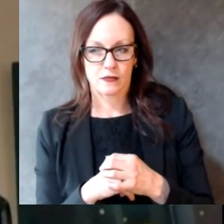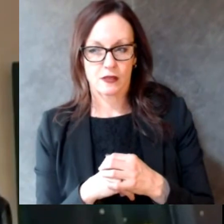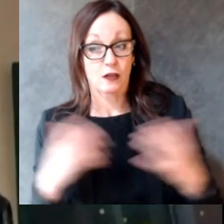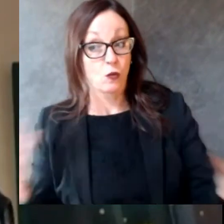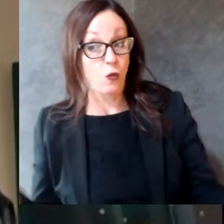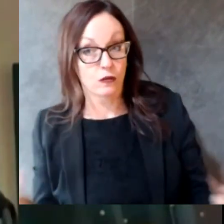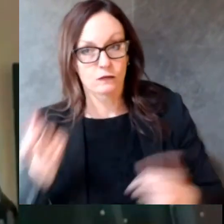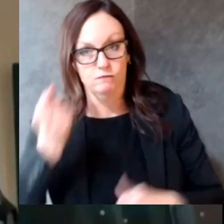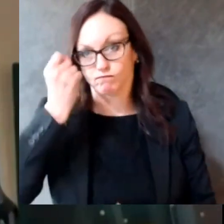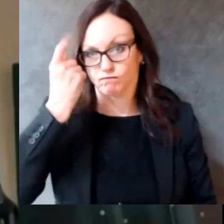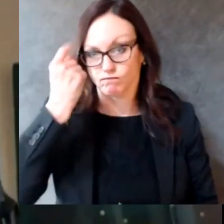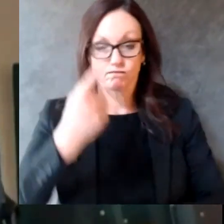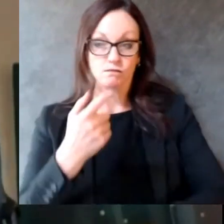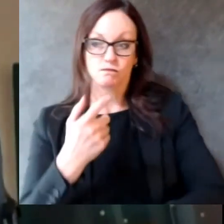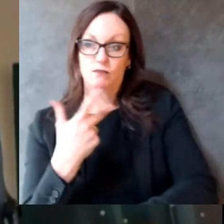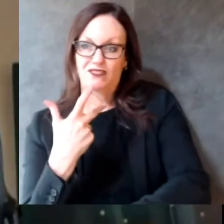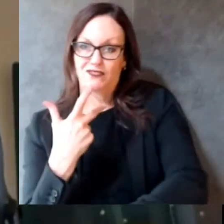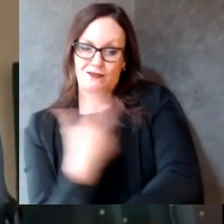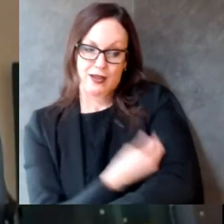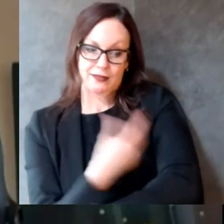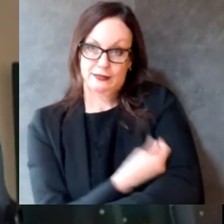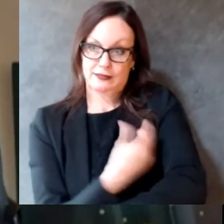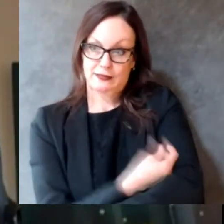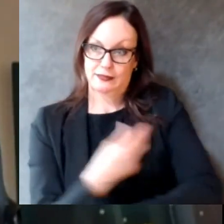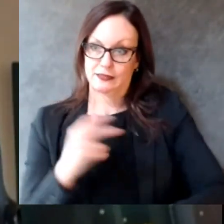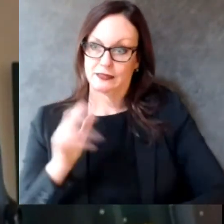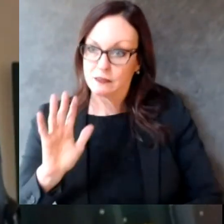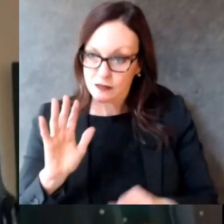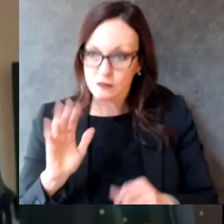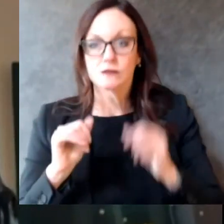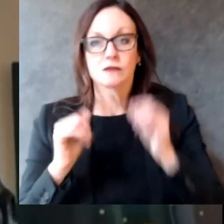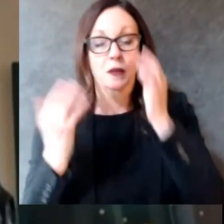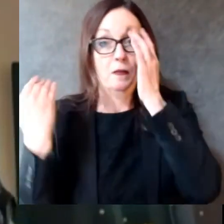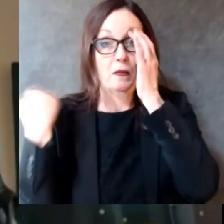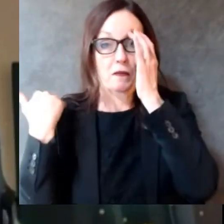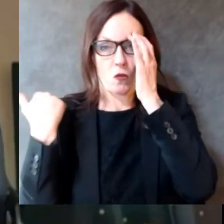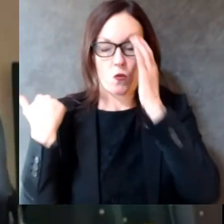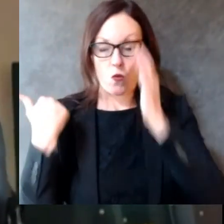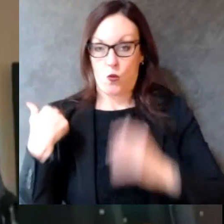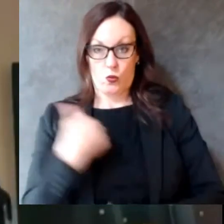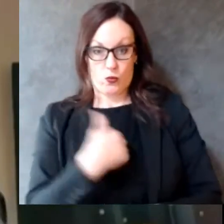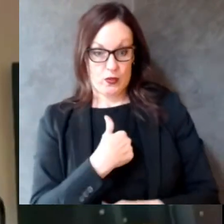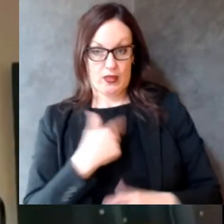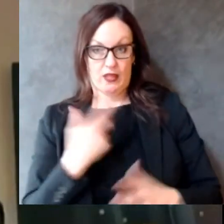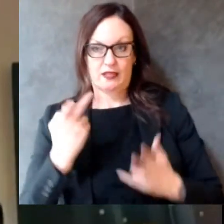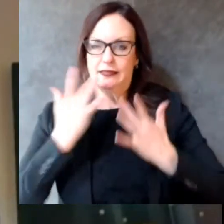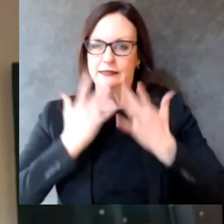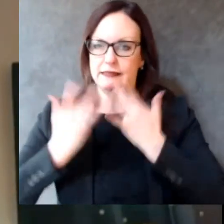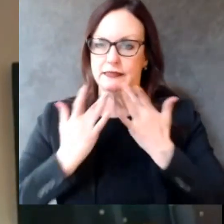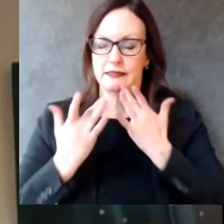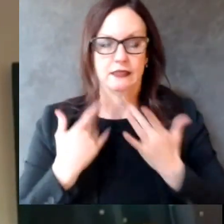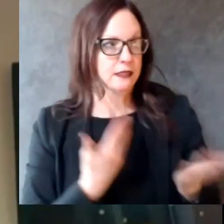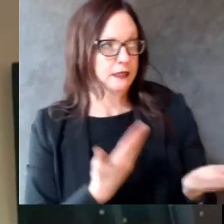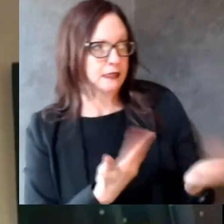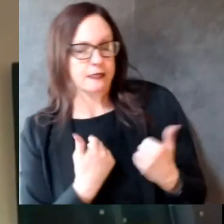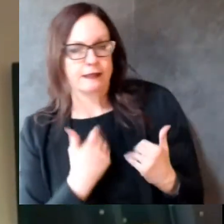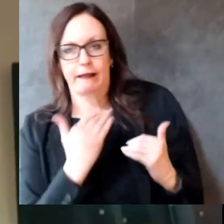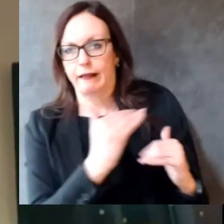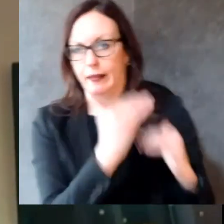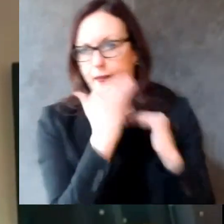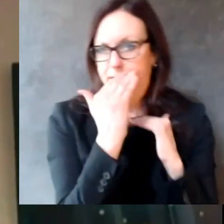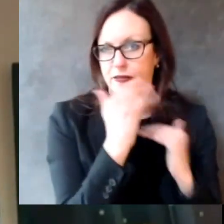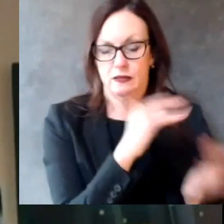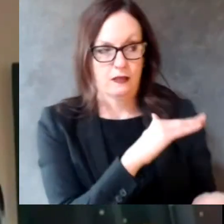What we saw last week is a number of vaccinators who had requested vaccine on the survey they'd done 2